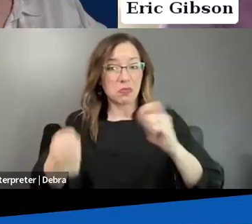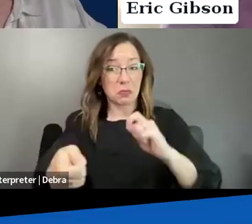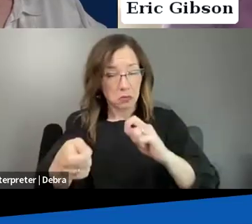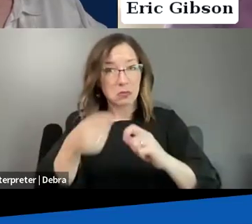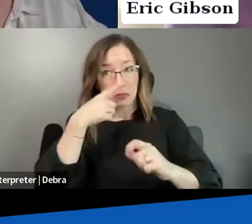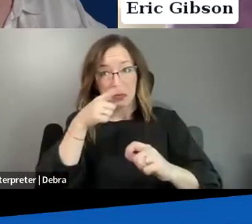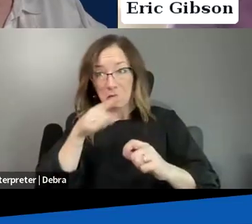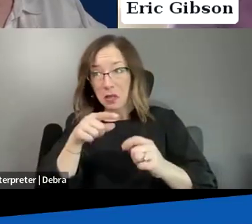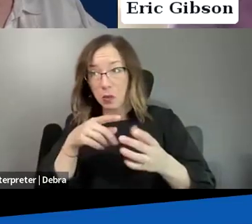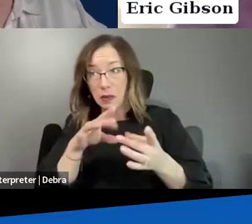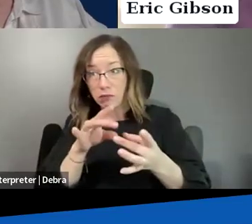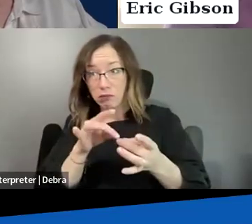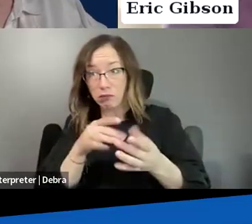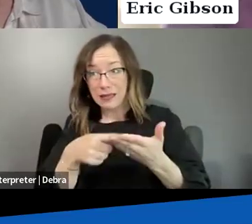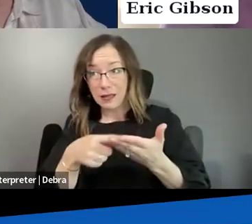bit?